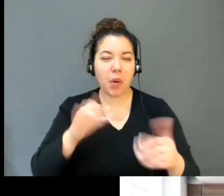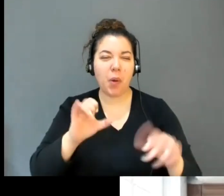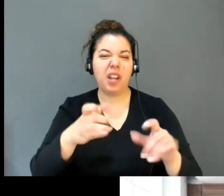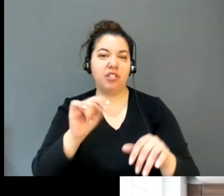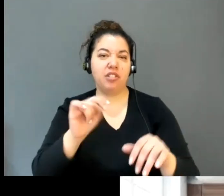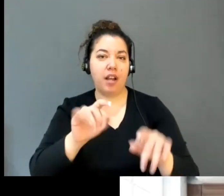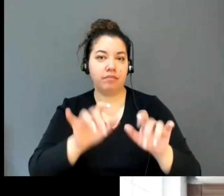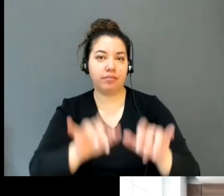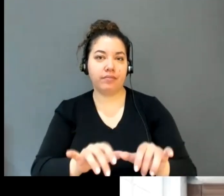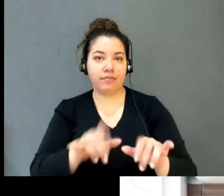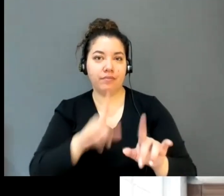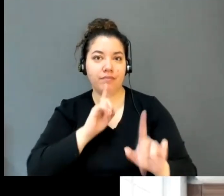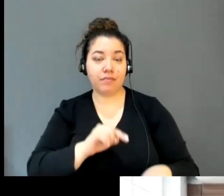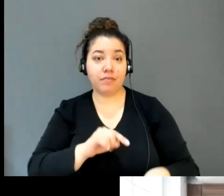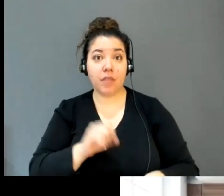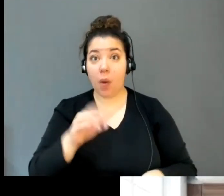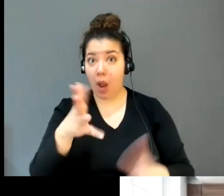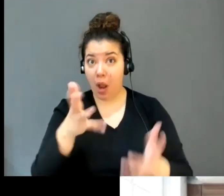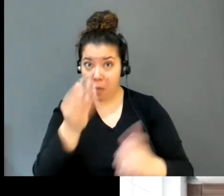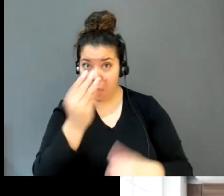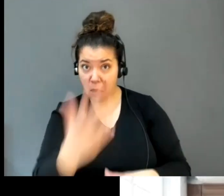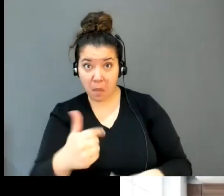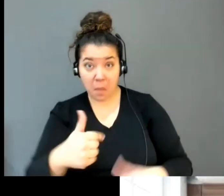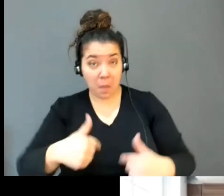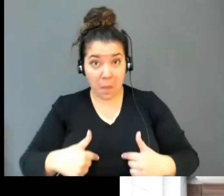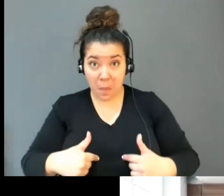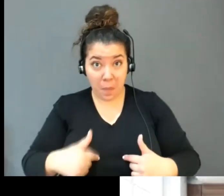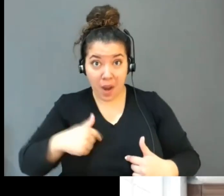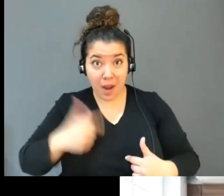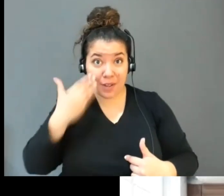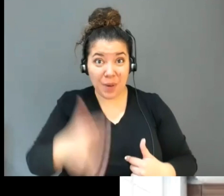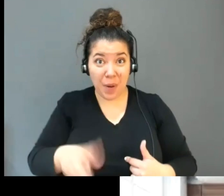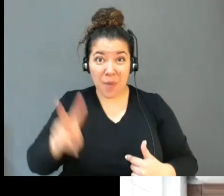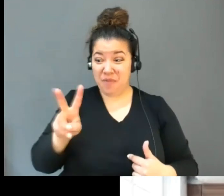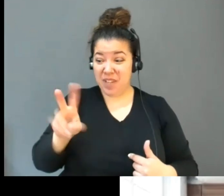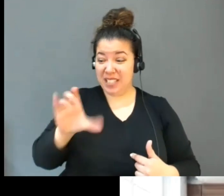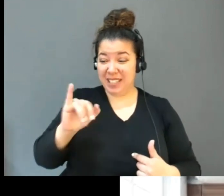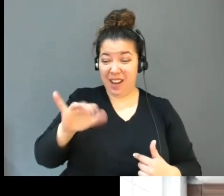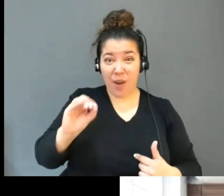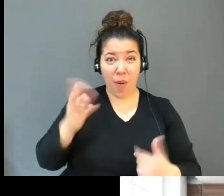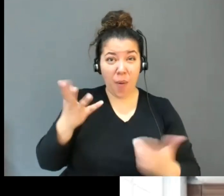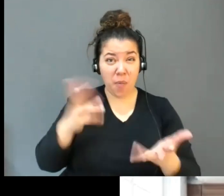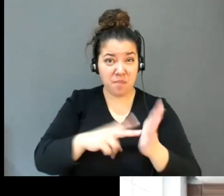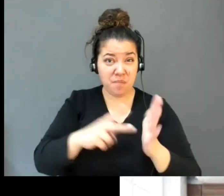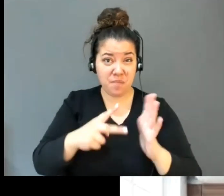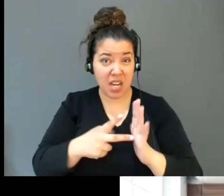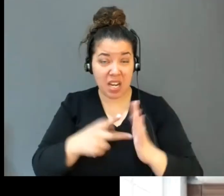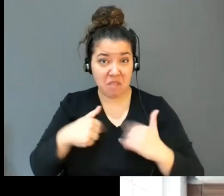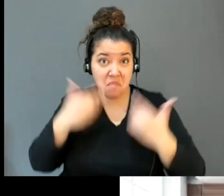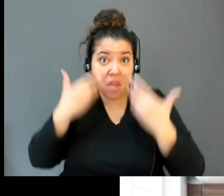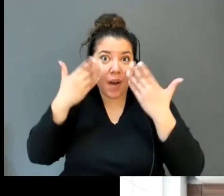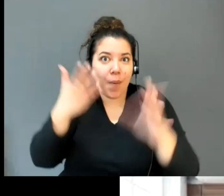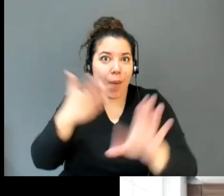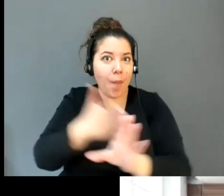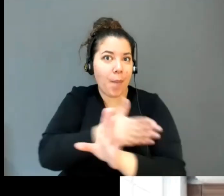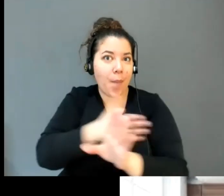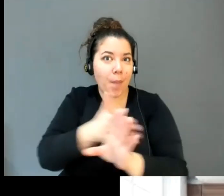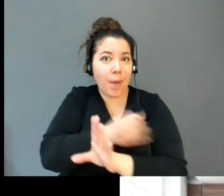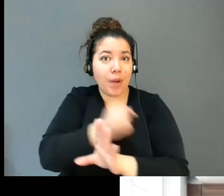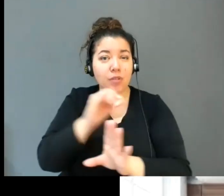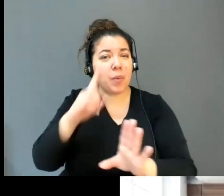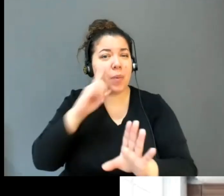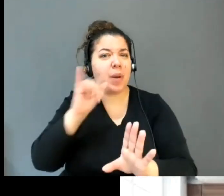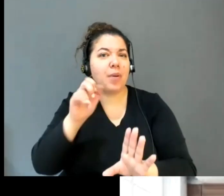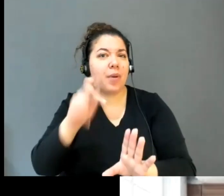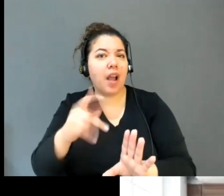that I didn't know what a VCIO meant. Is it okay? Is it okay as a student or a young adult